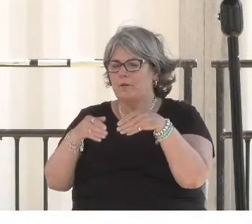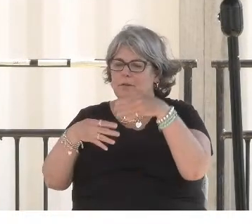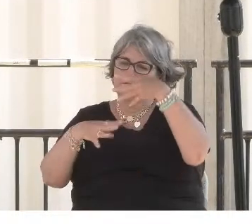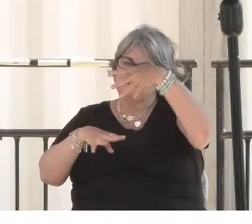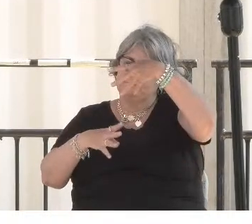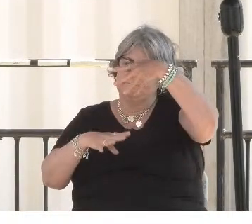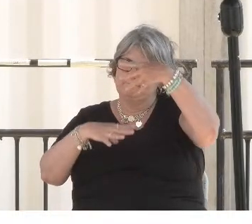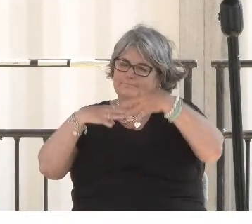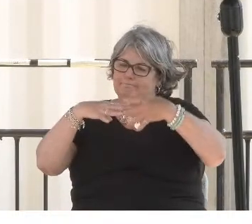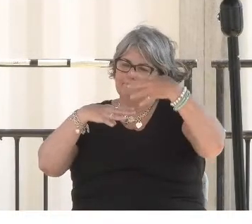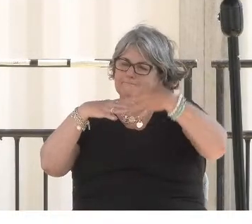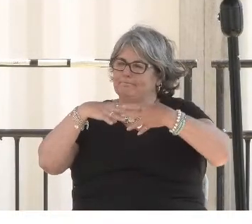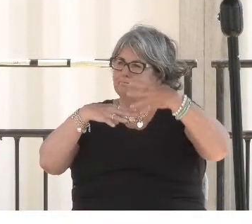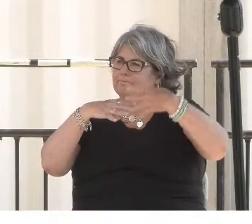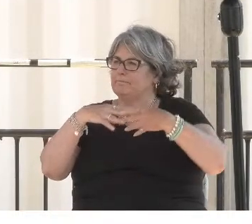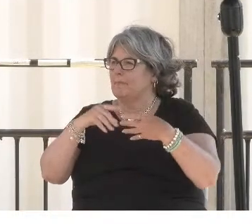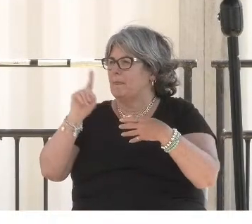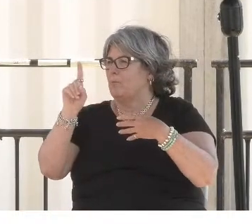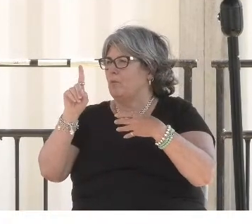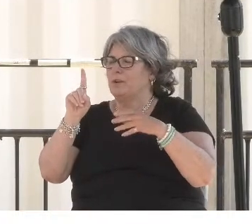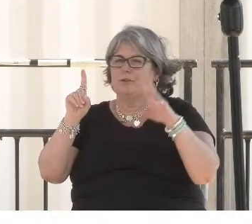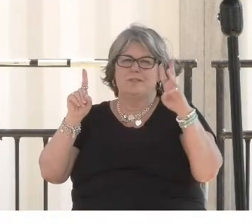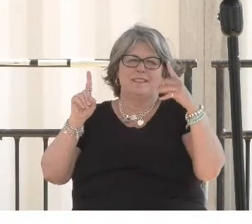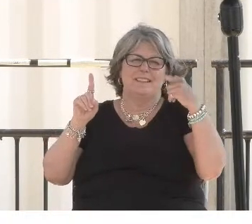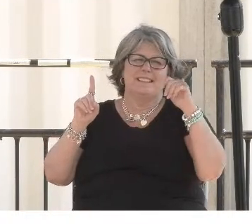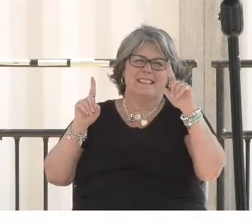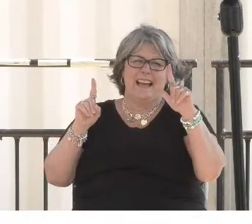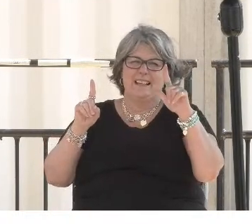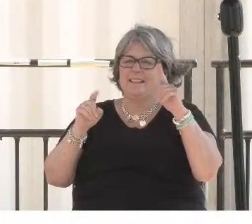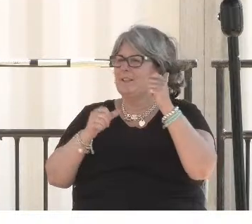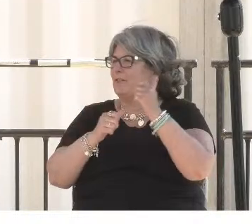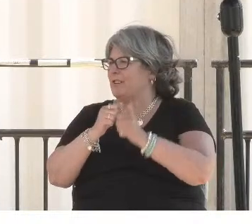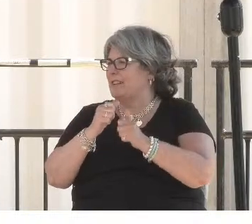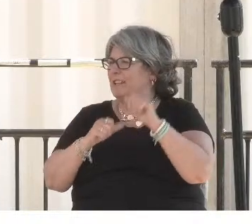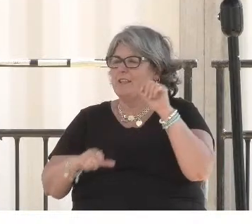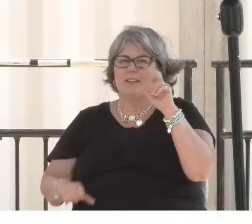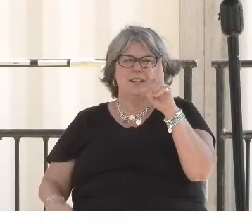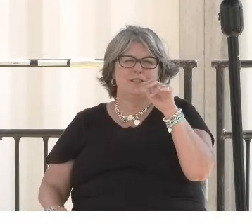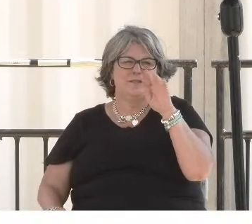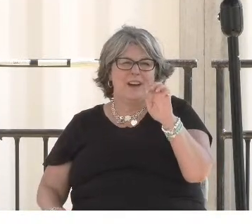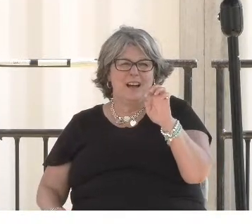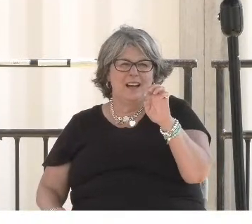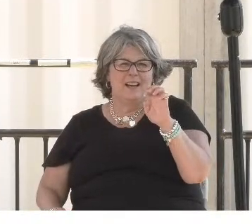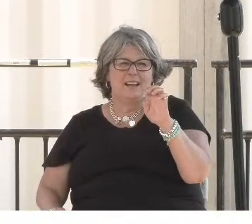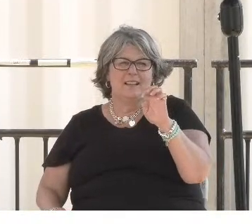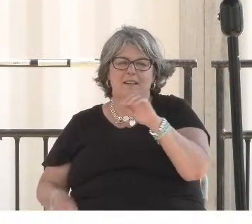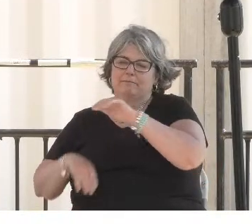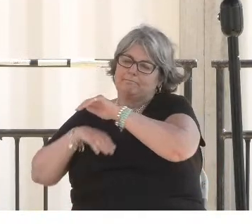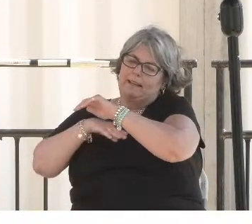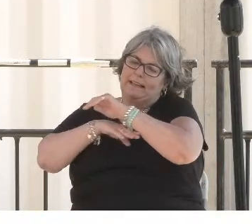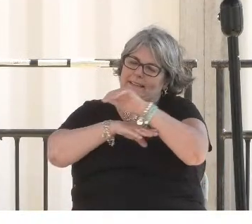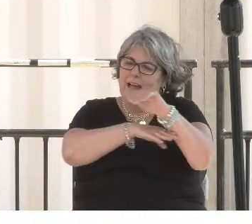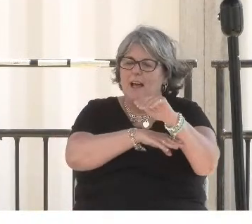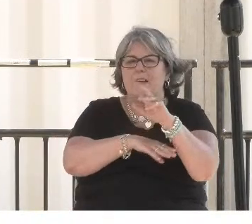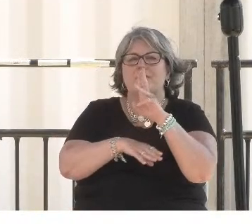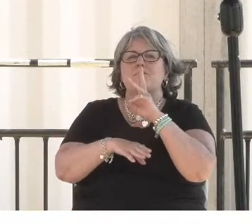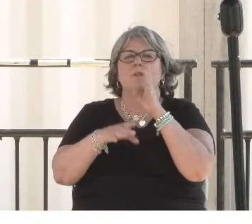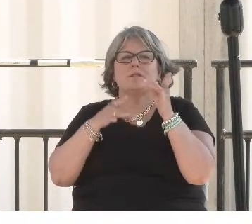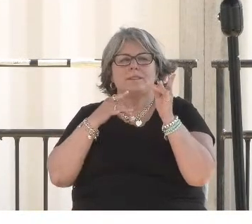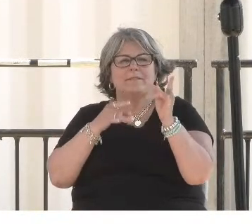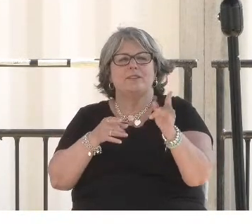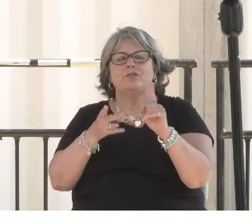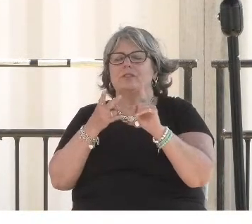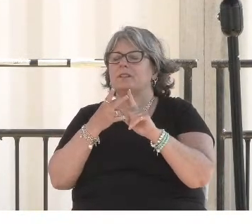we're applying 1 to 6 gallons of vine in any day. We do a lot of watering at night, so the water's more efficient. We